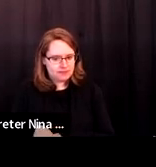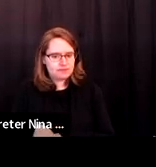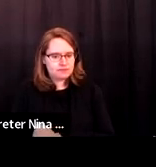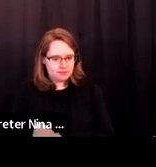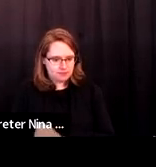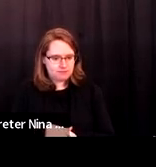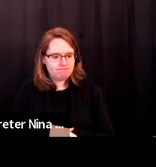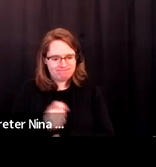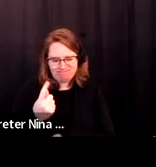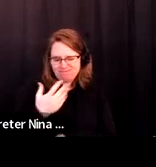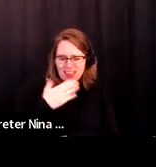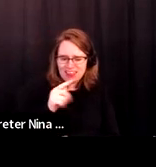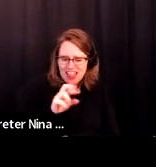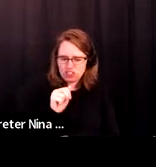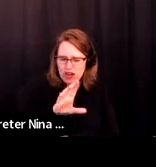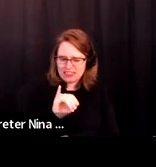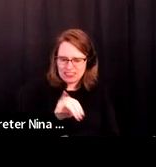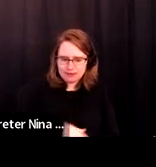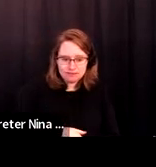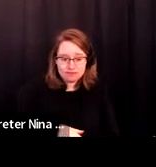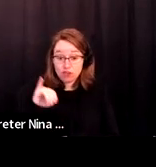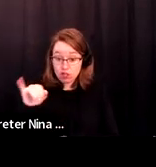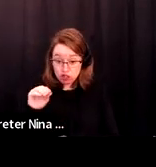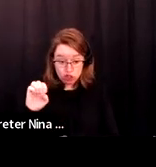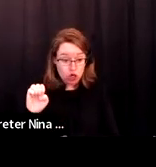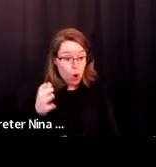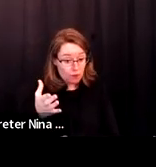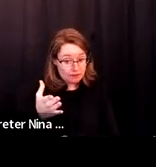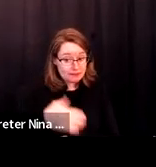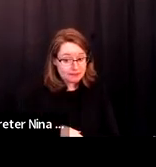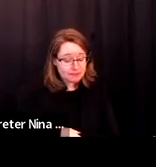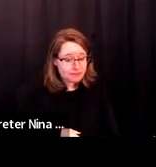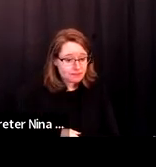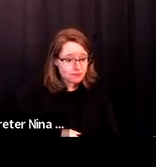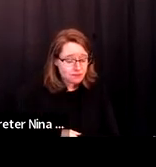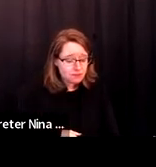Thanks, Tracy. Joe, it looks like you have your hand up, and then Scott.